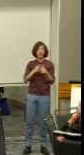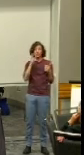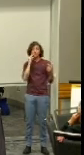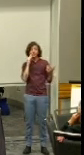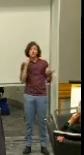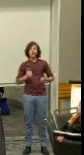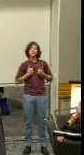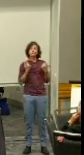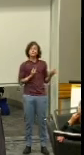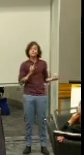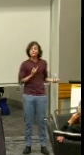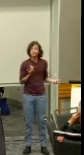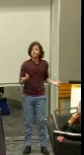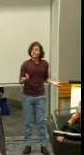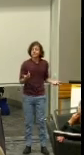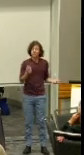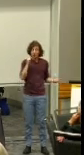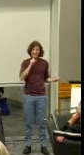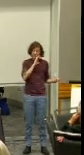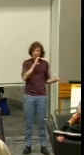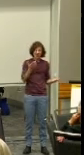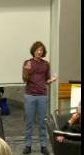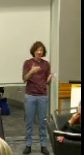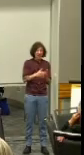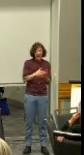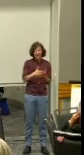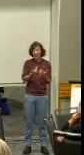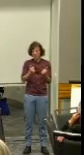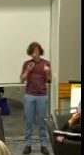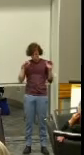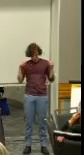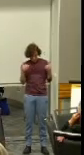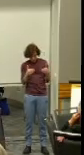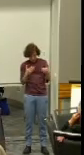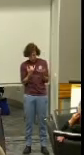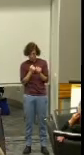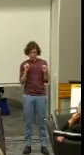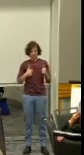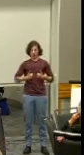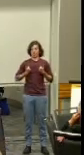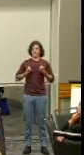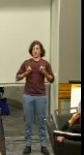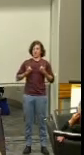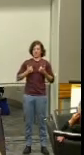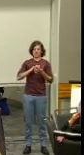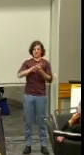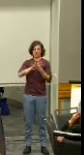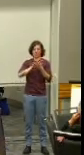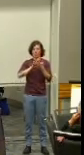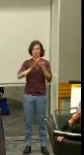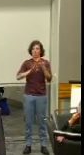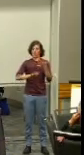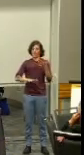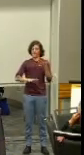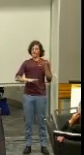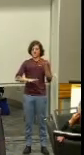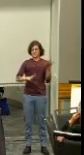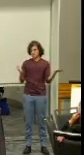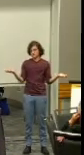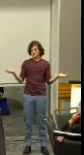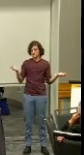or a senior that's trying to, again, focus on their independence. All those things are going to be things that you need to